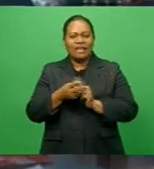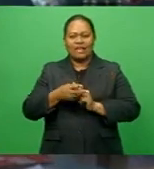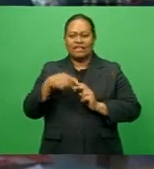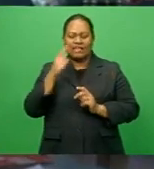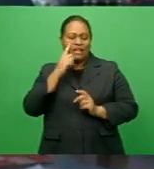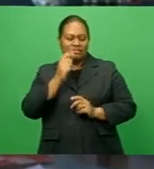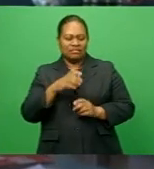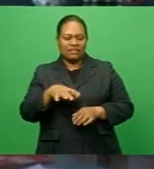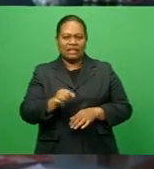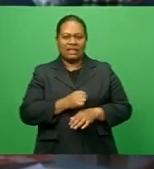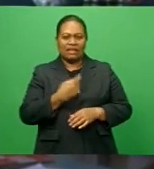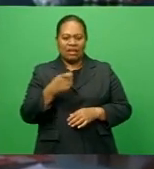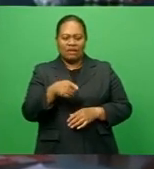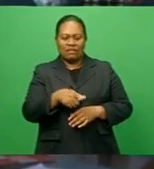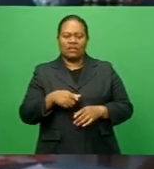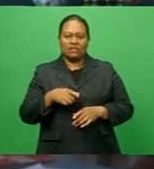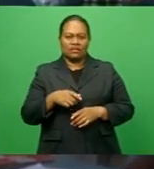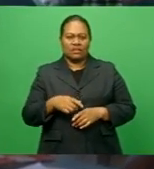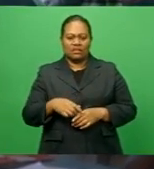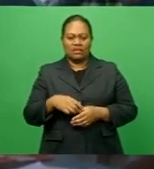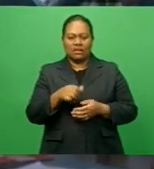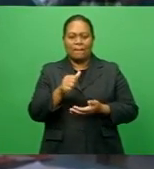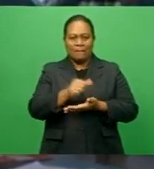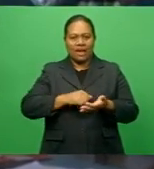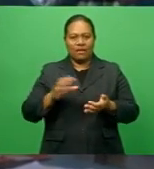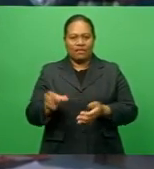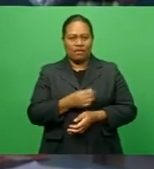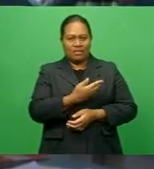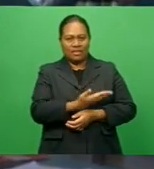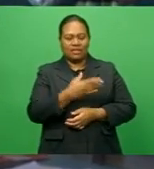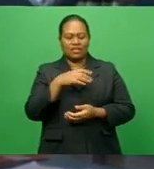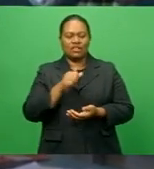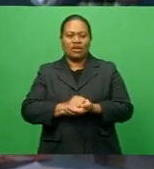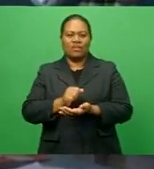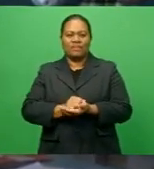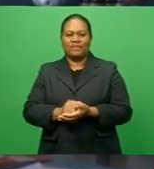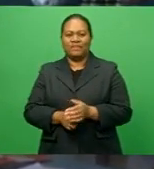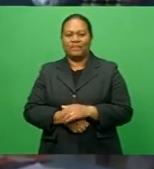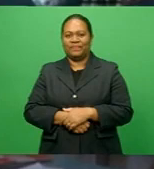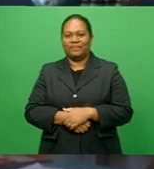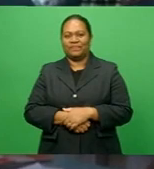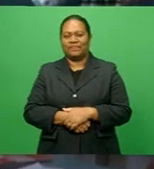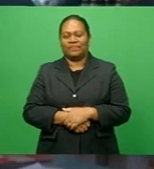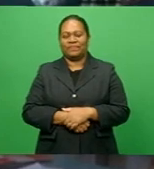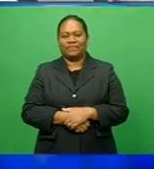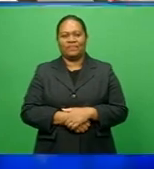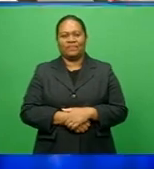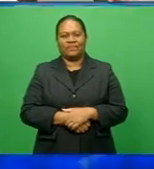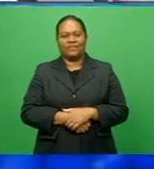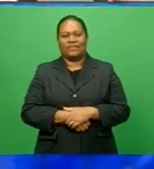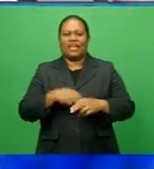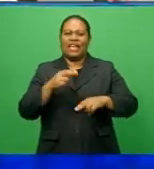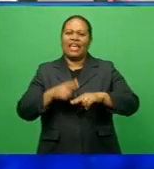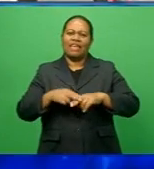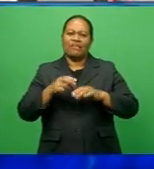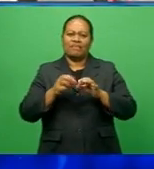a monthly allowance of $300. Josiah Nanunga, FBC News. The Fijian Broadcasting